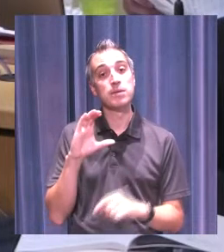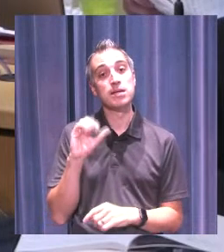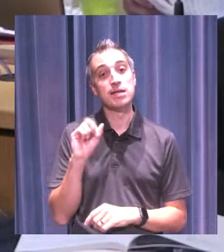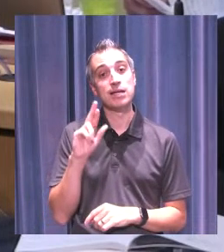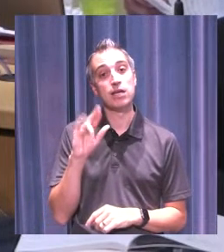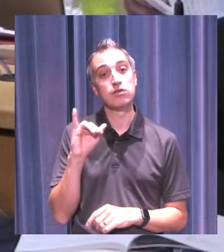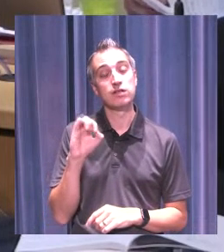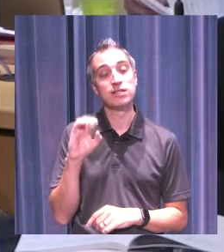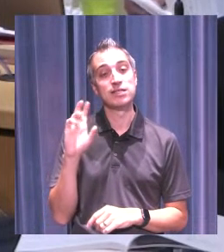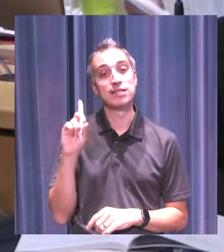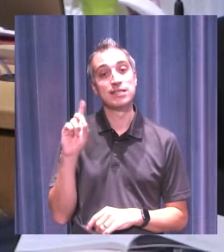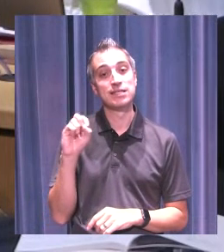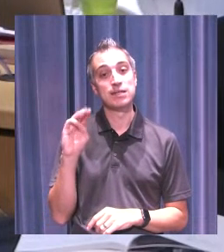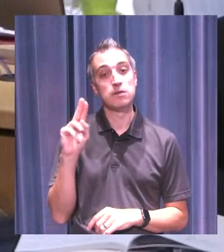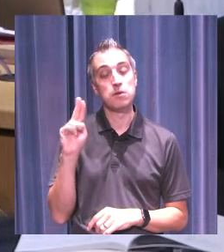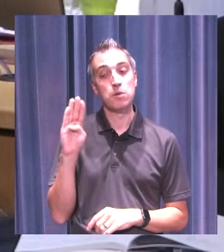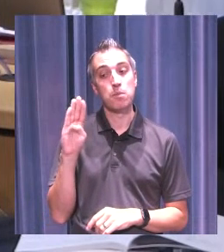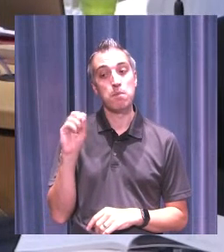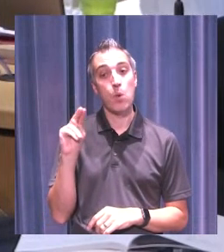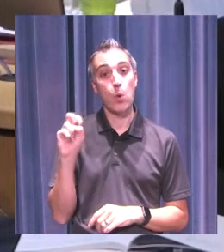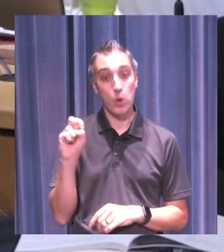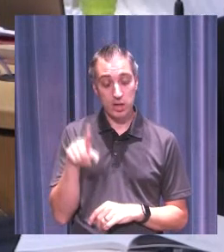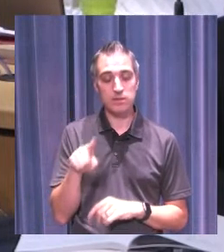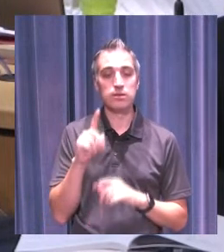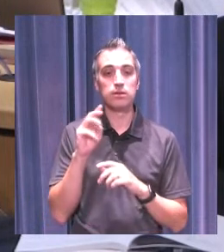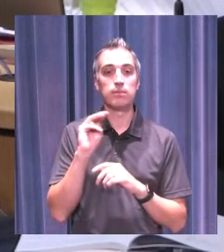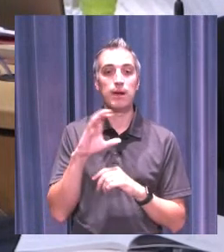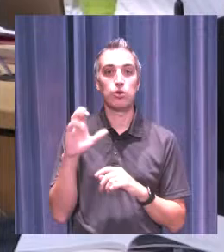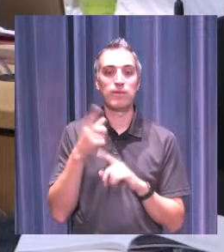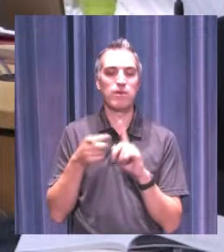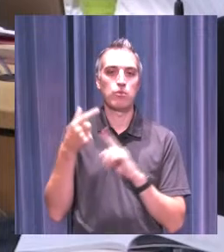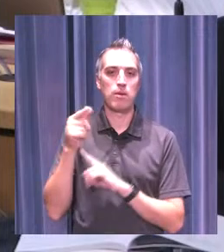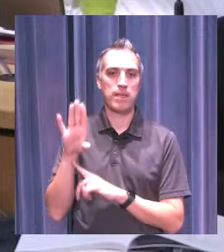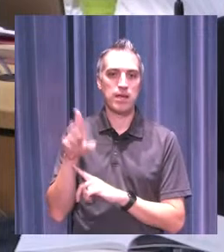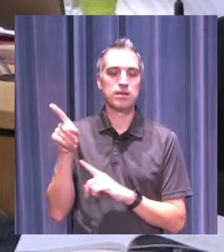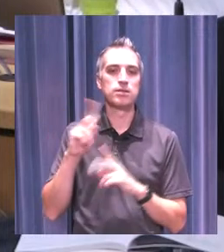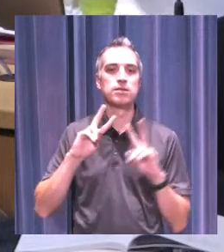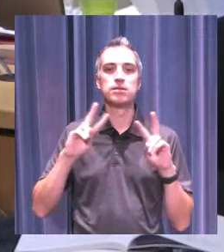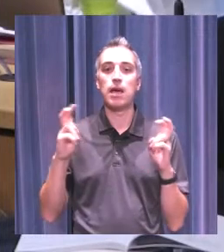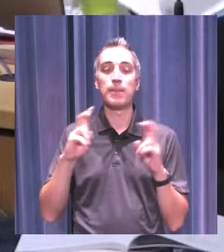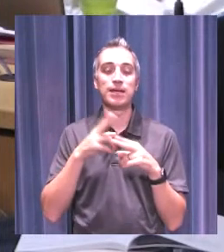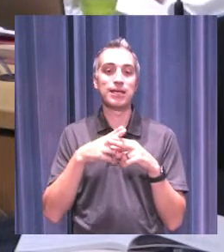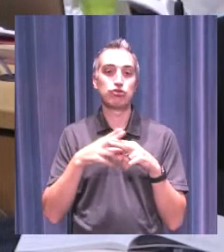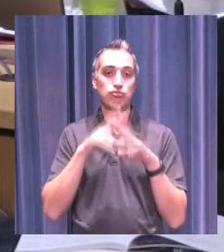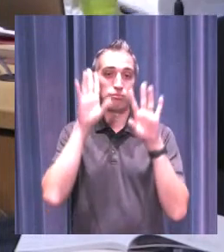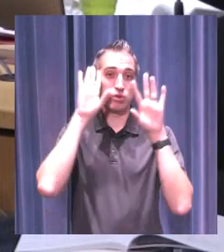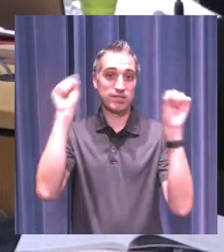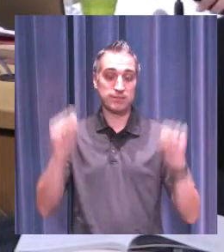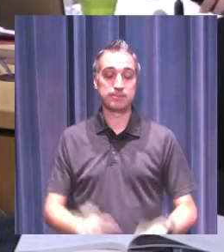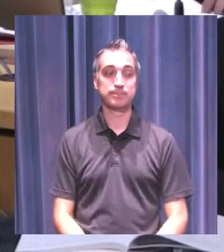Devone, Mott Community College, Grand Blanc, on the topic of interim president.